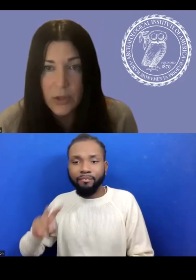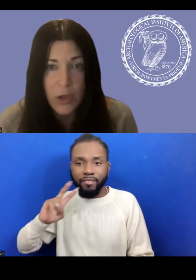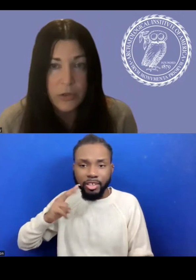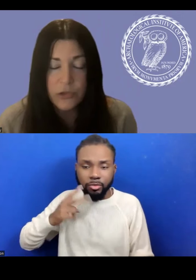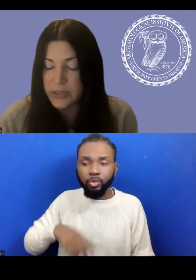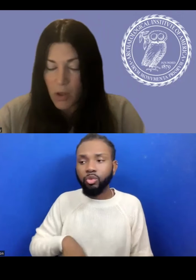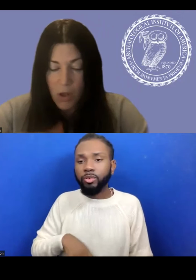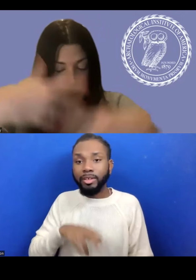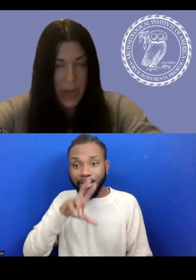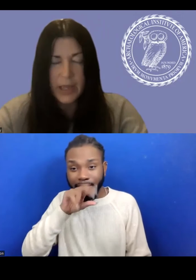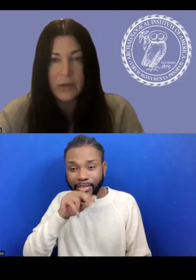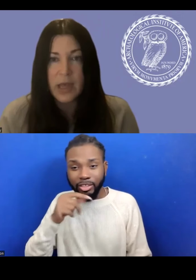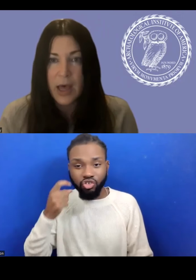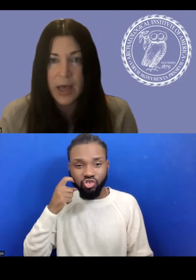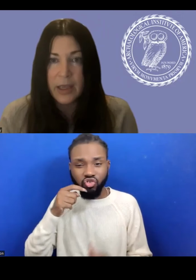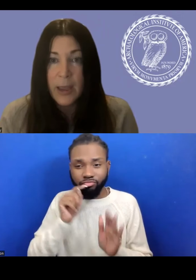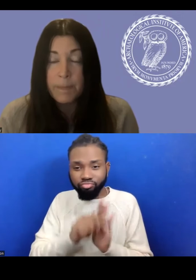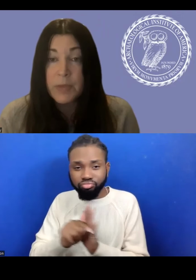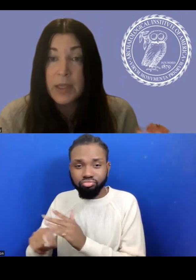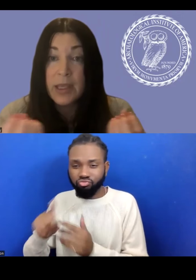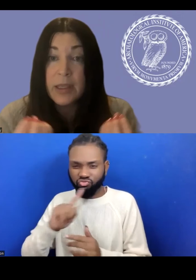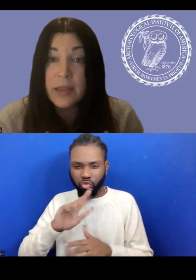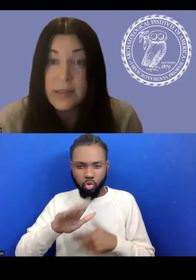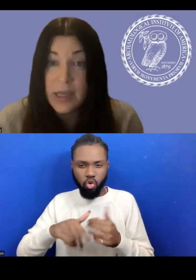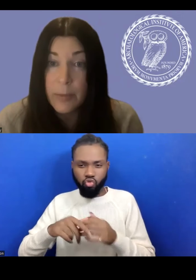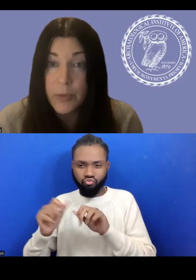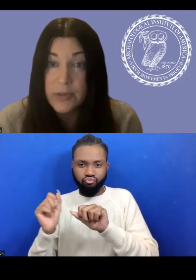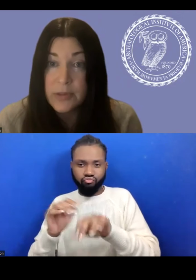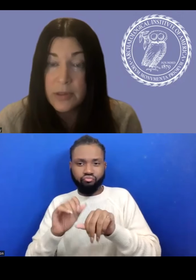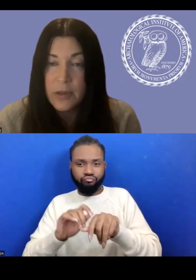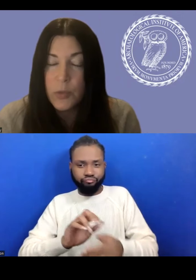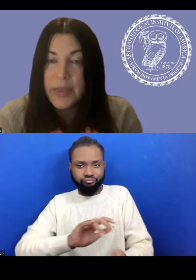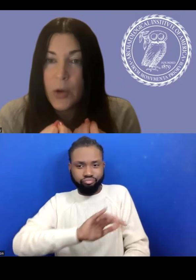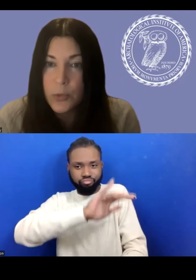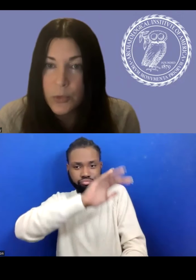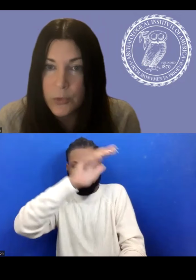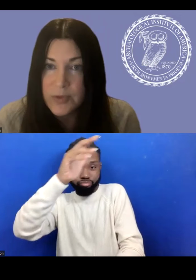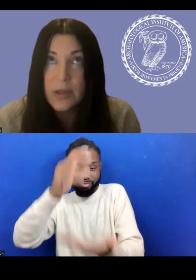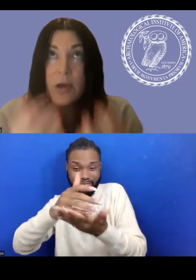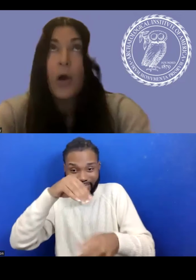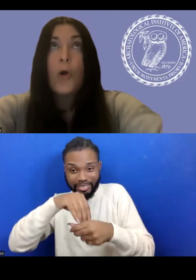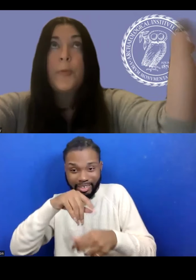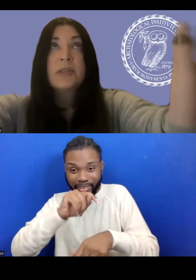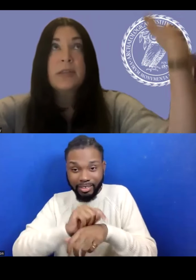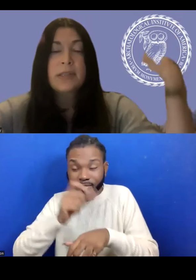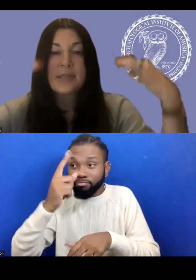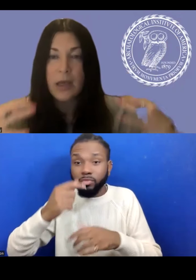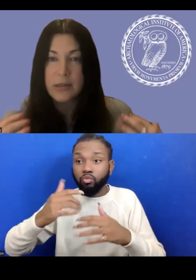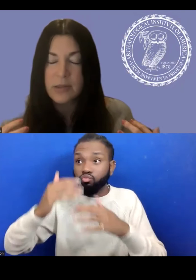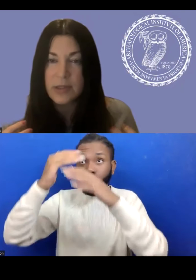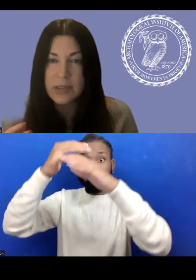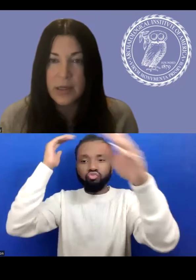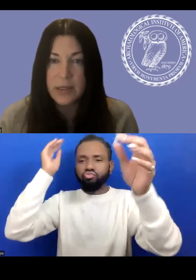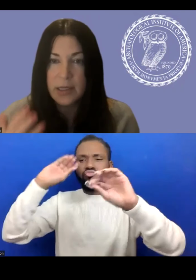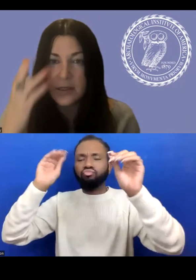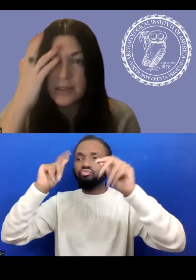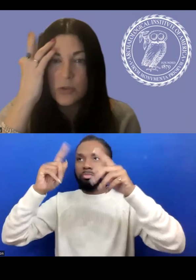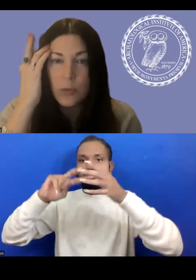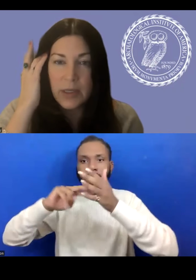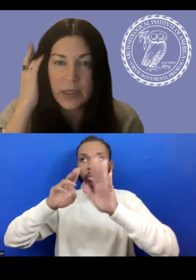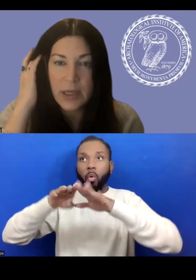been slaughtered, just all piled high. In these temples, without roofs, open to the sun, so the sun